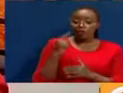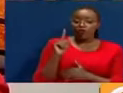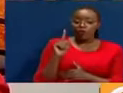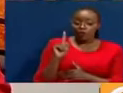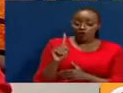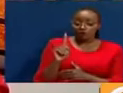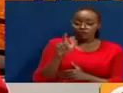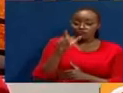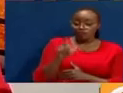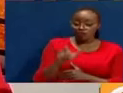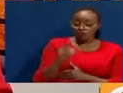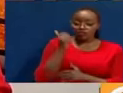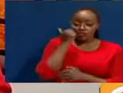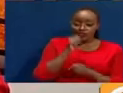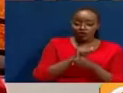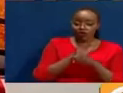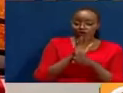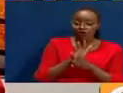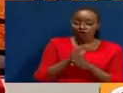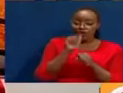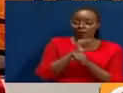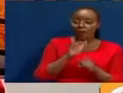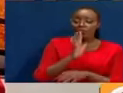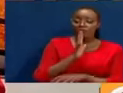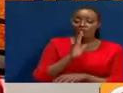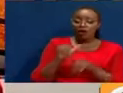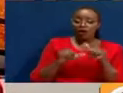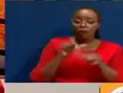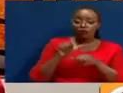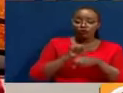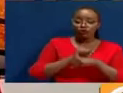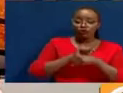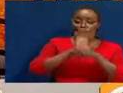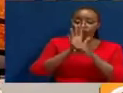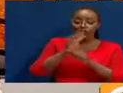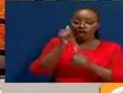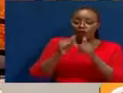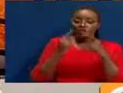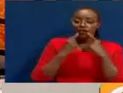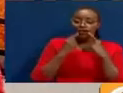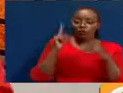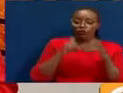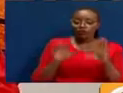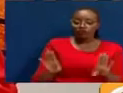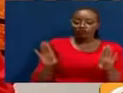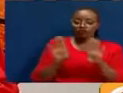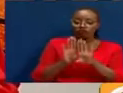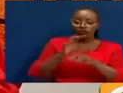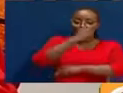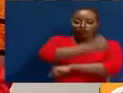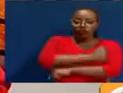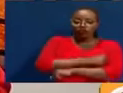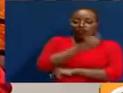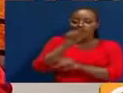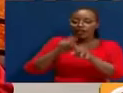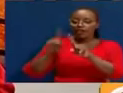was recorded, came the first address by the president on COVID-19, in which he announced the closure of schools among